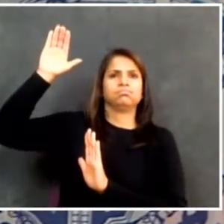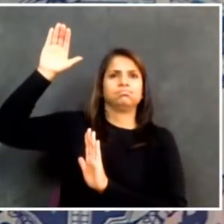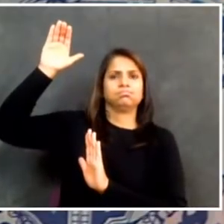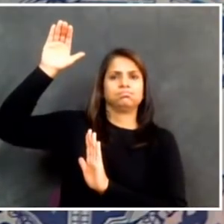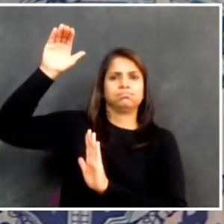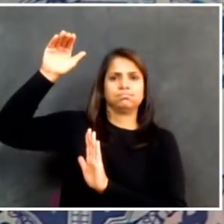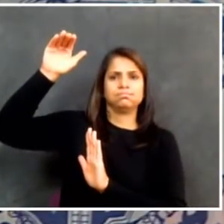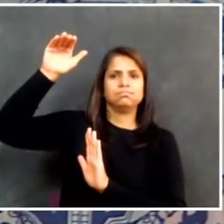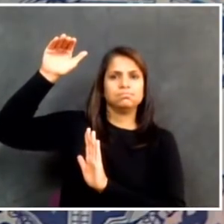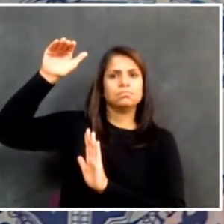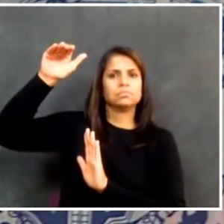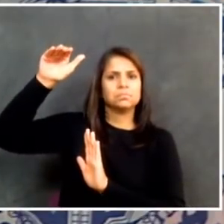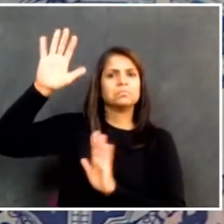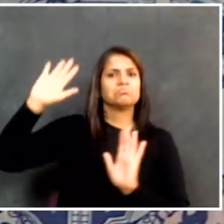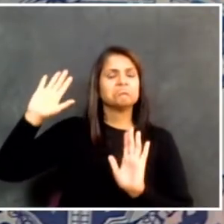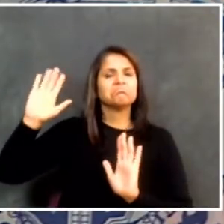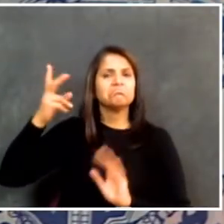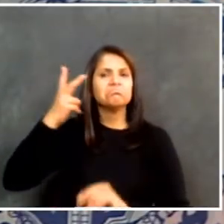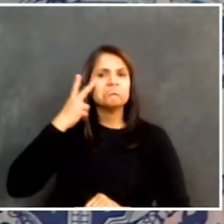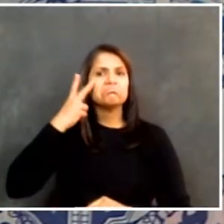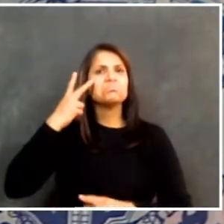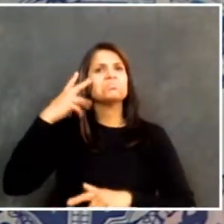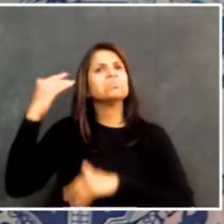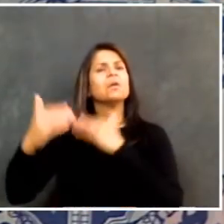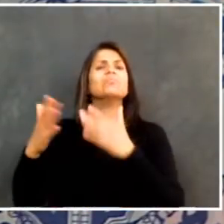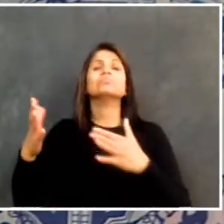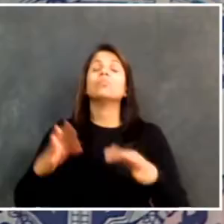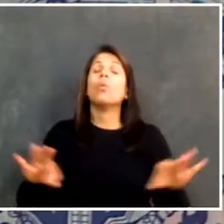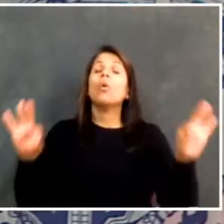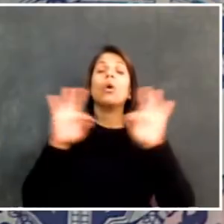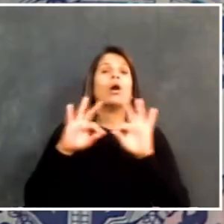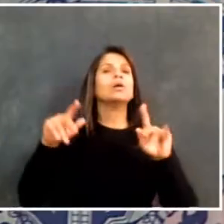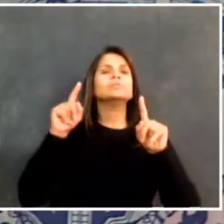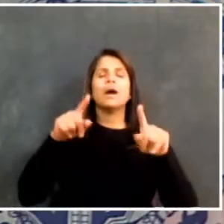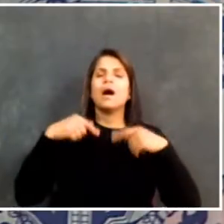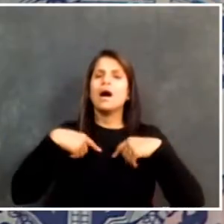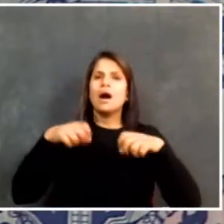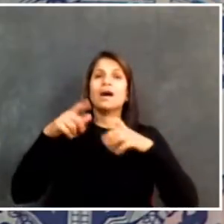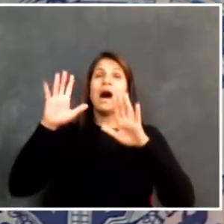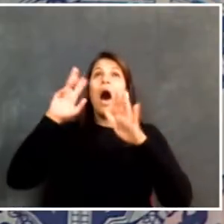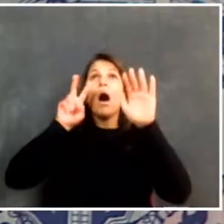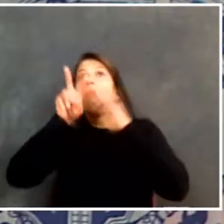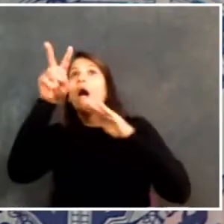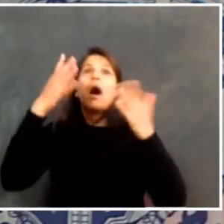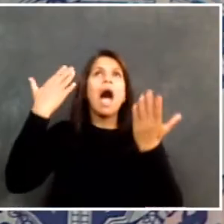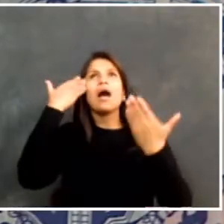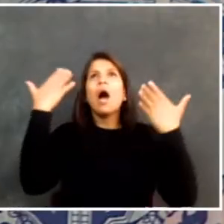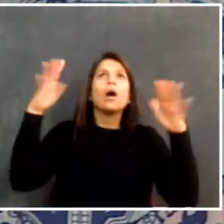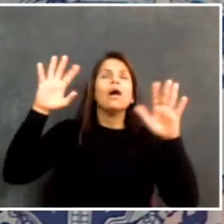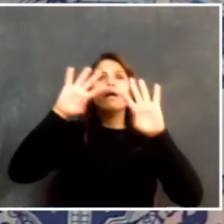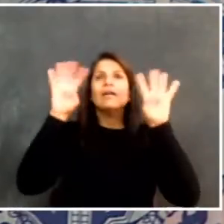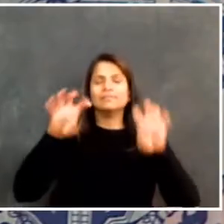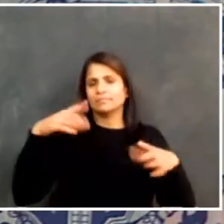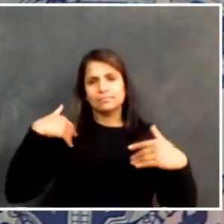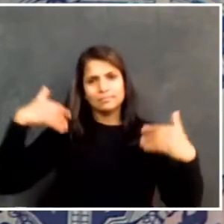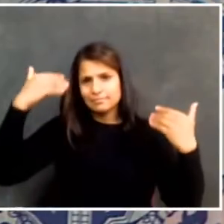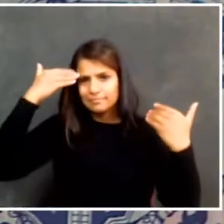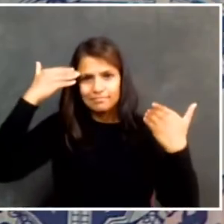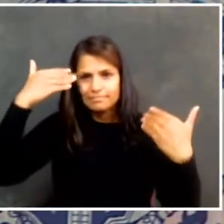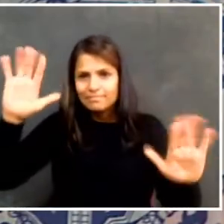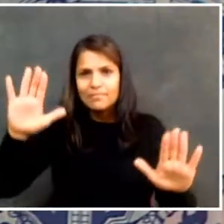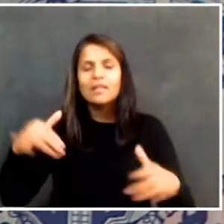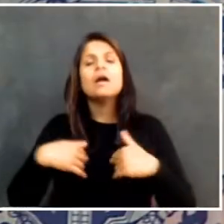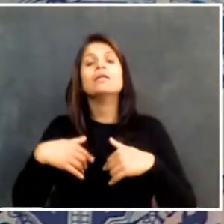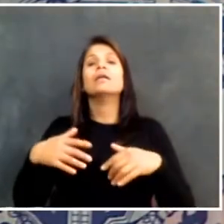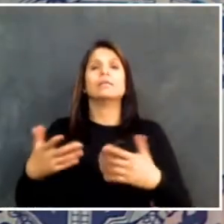In terms of the ventilators, the supply is holding. The last I checked, we were between